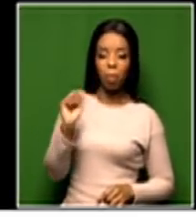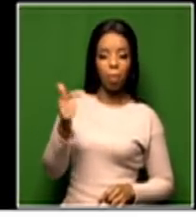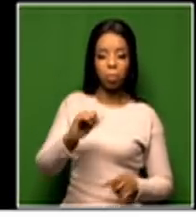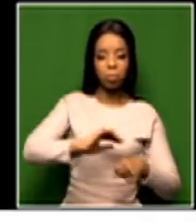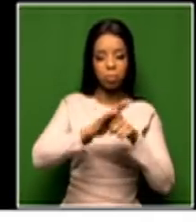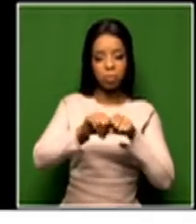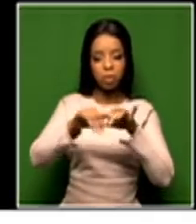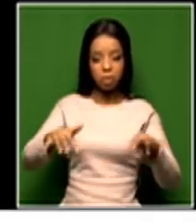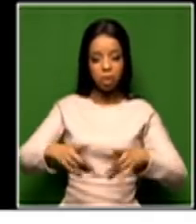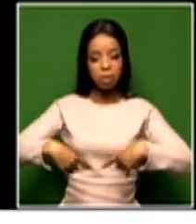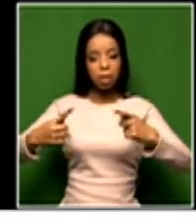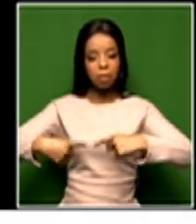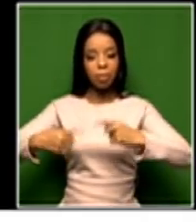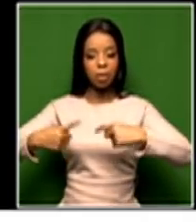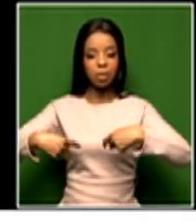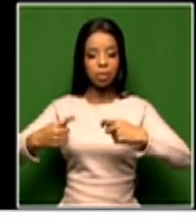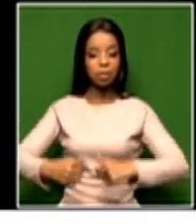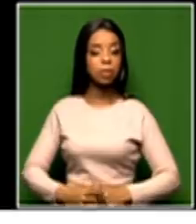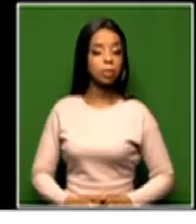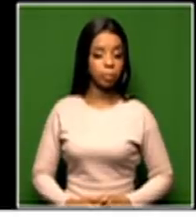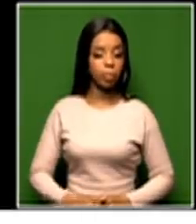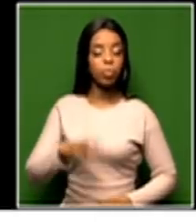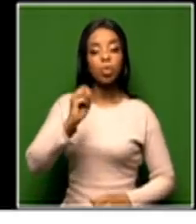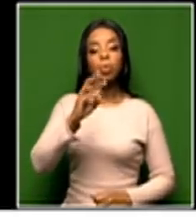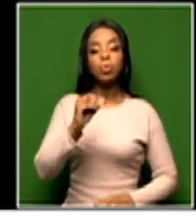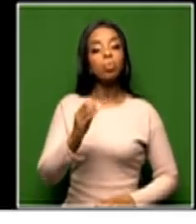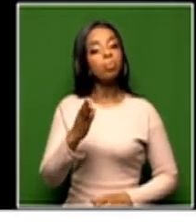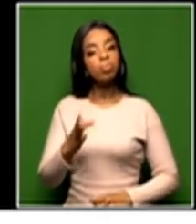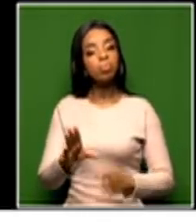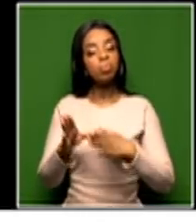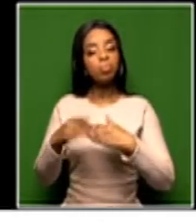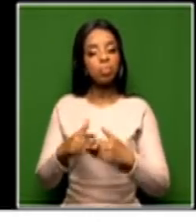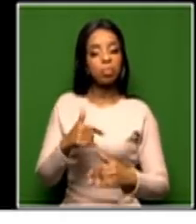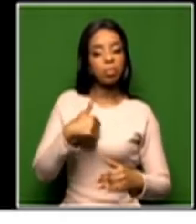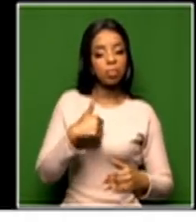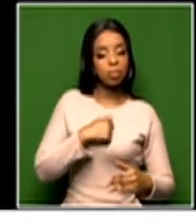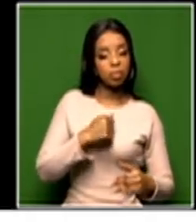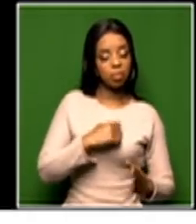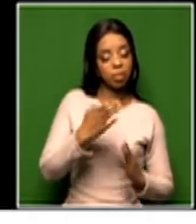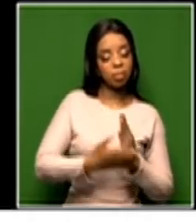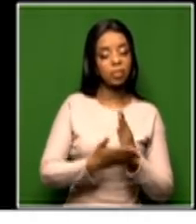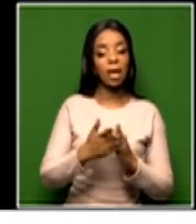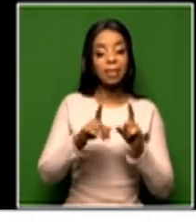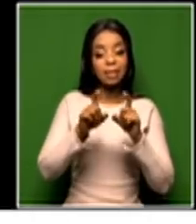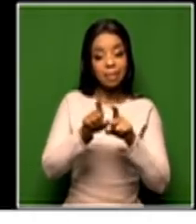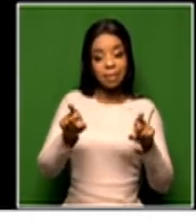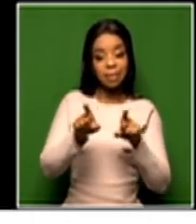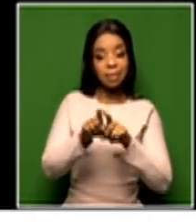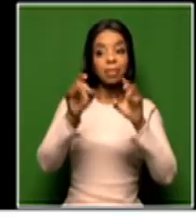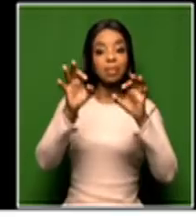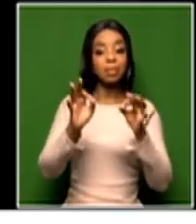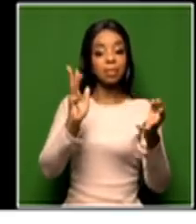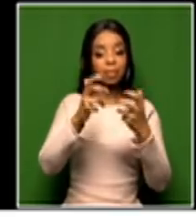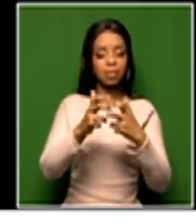COVID-19 expenditure. So in conclusion on our part, the fence is not fit for purpose, and corruption